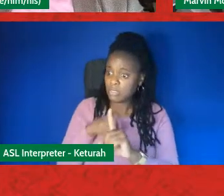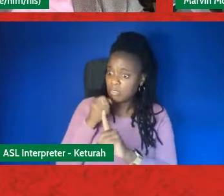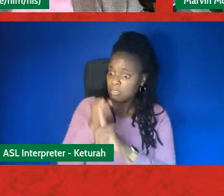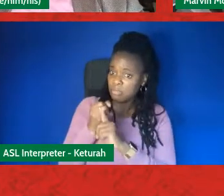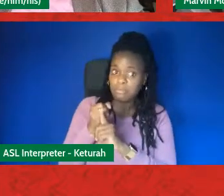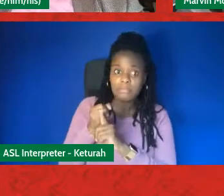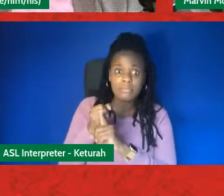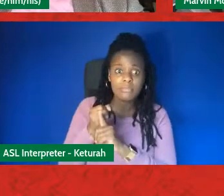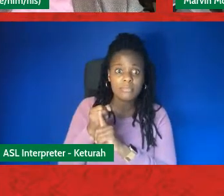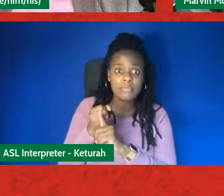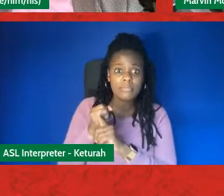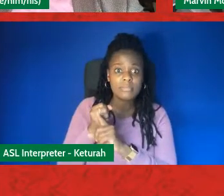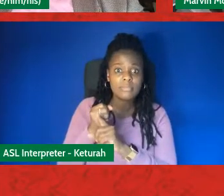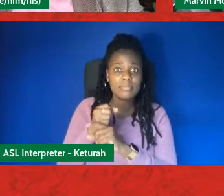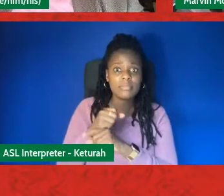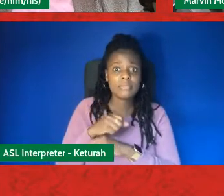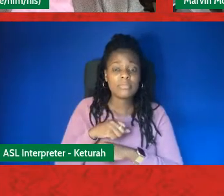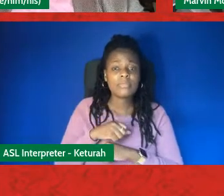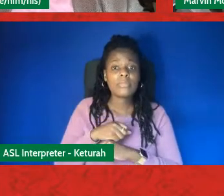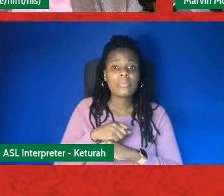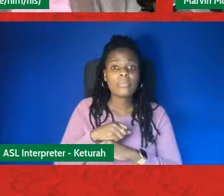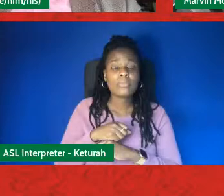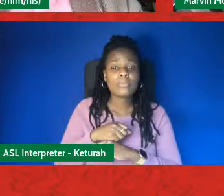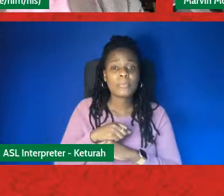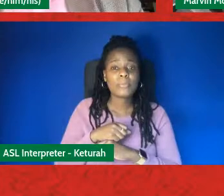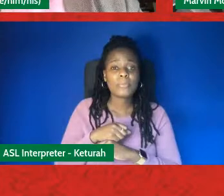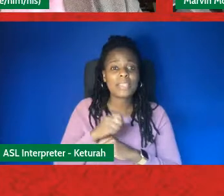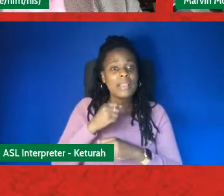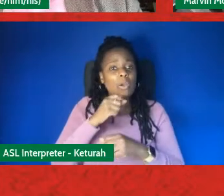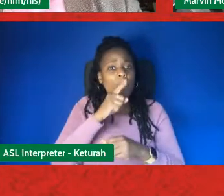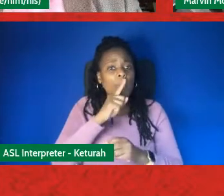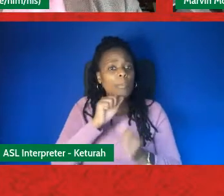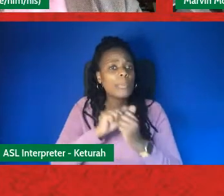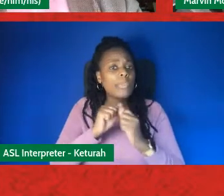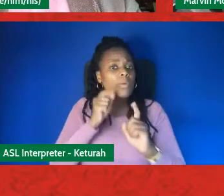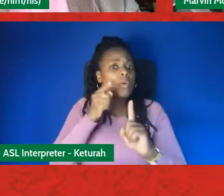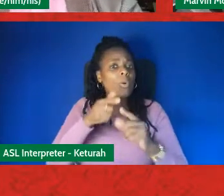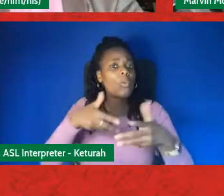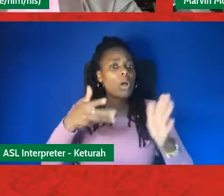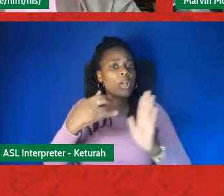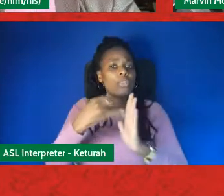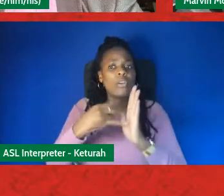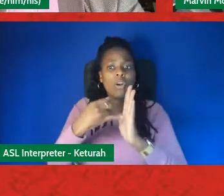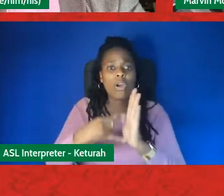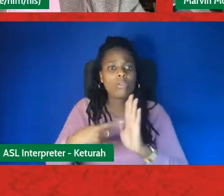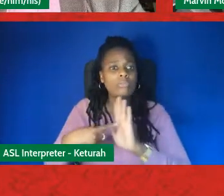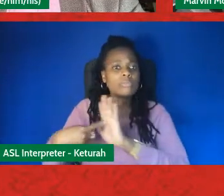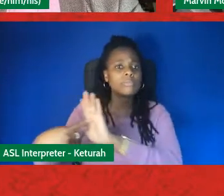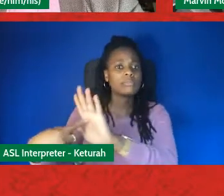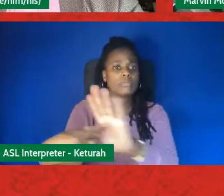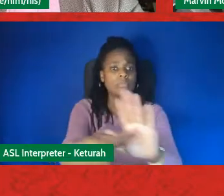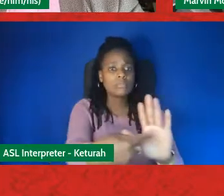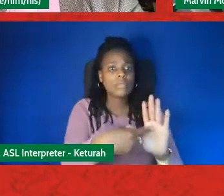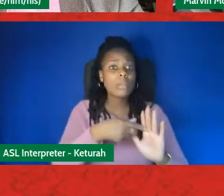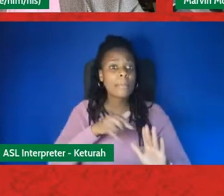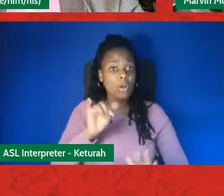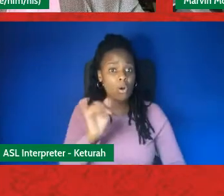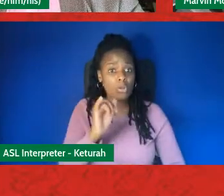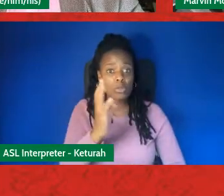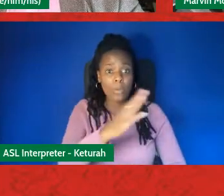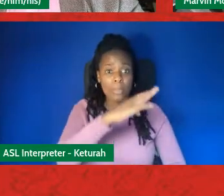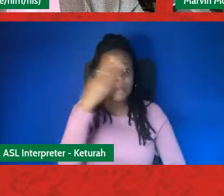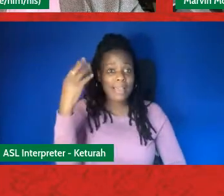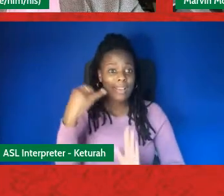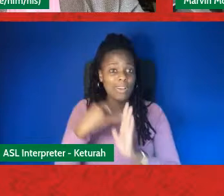founders, you know, to make sure that the art was being presented in a way, but that the Black Arts Movement was influenced because